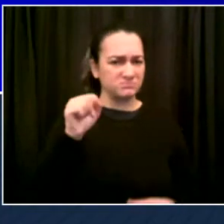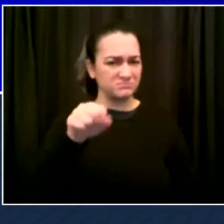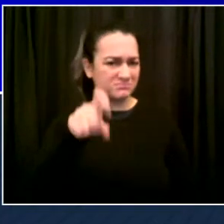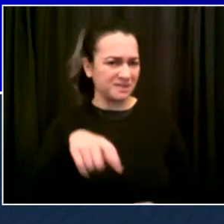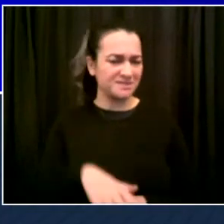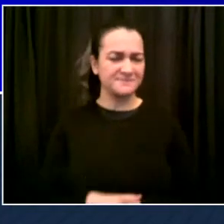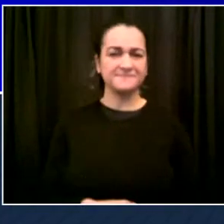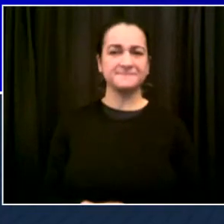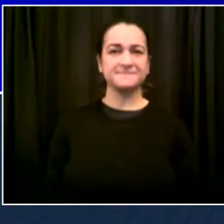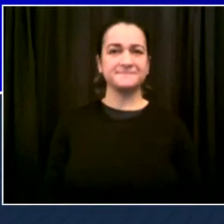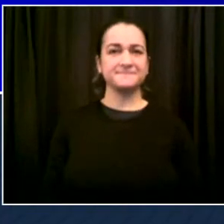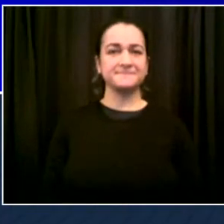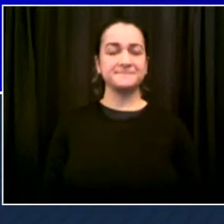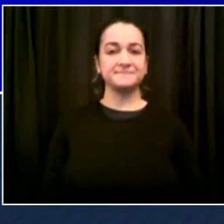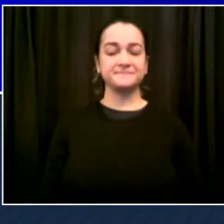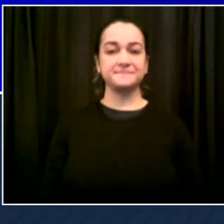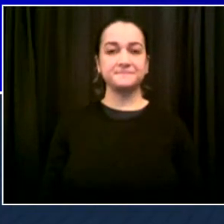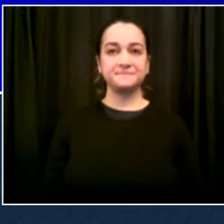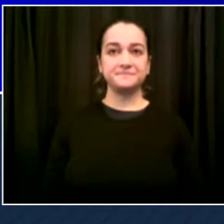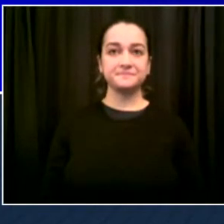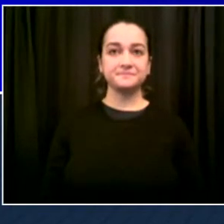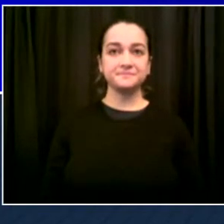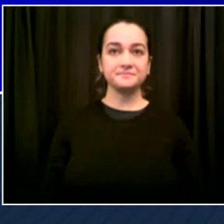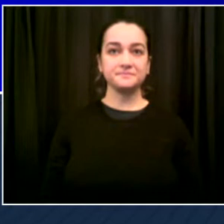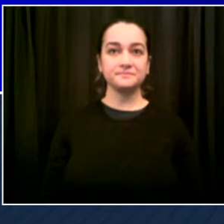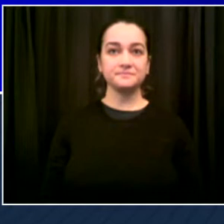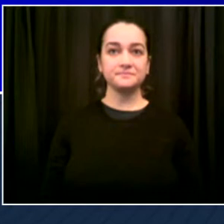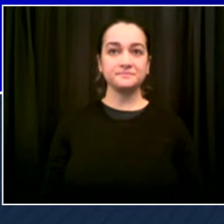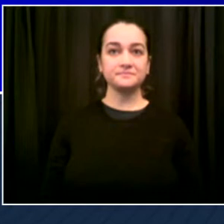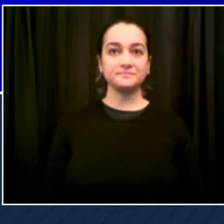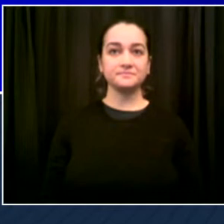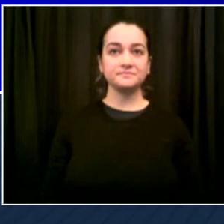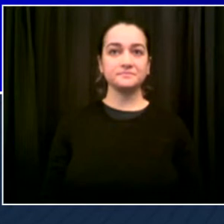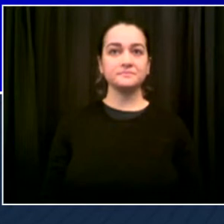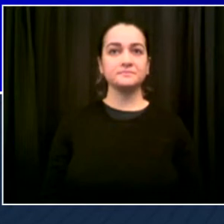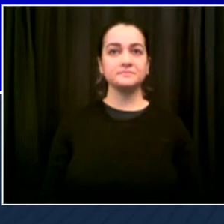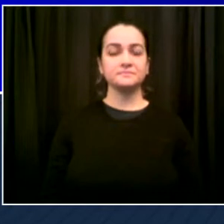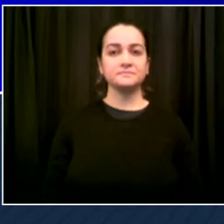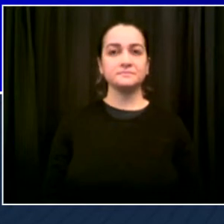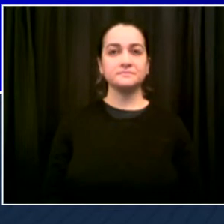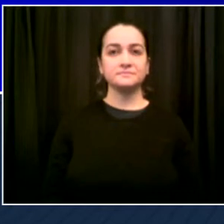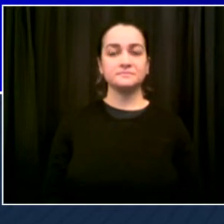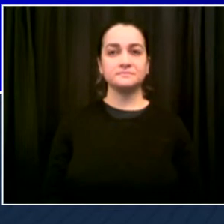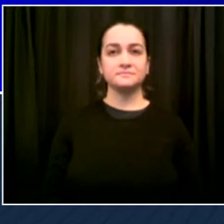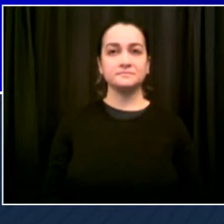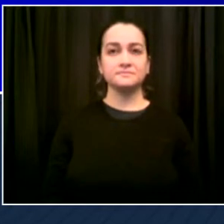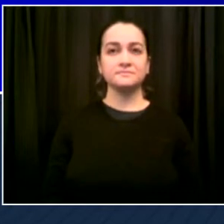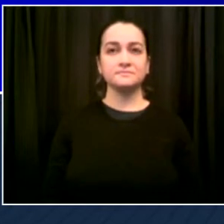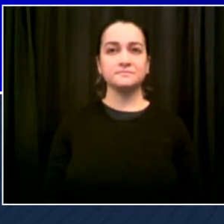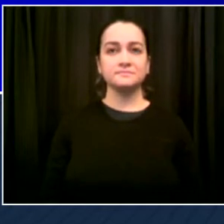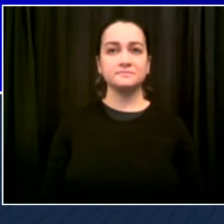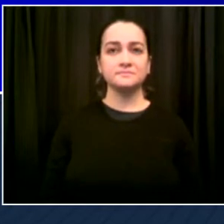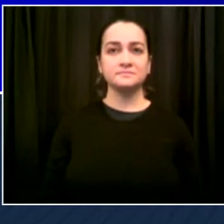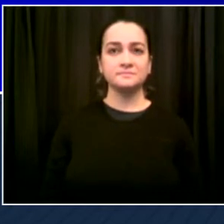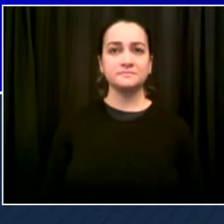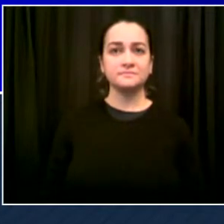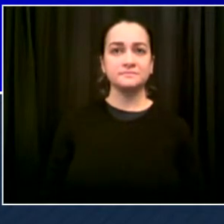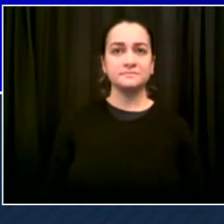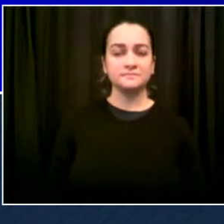at structural racism in New York City, identify where it exists in every facet of our society, and develop the